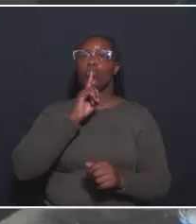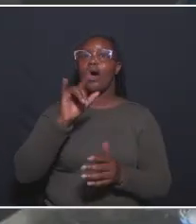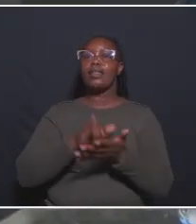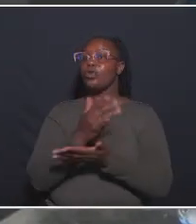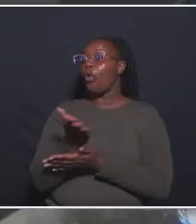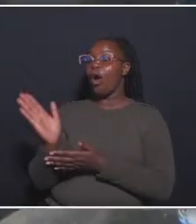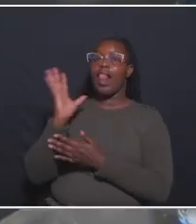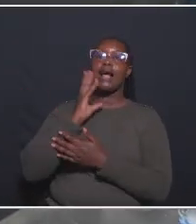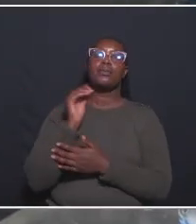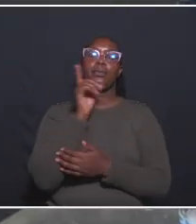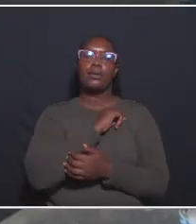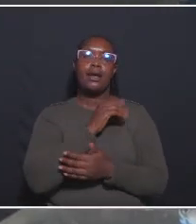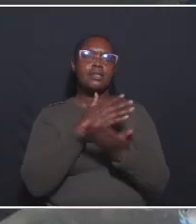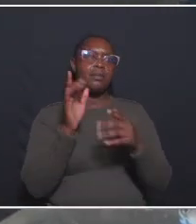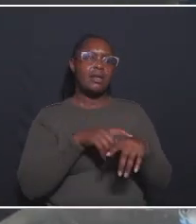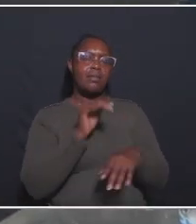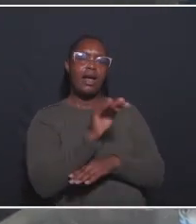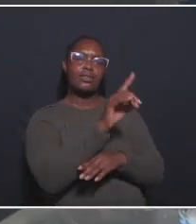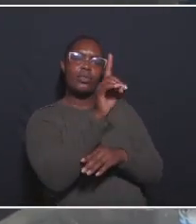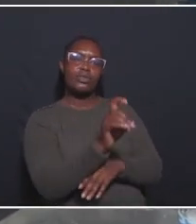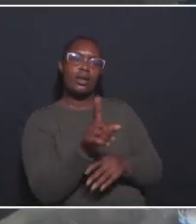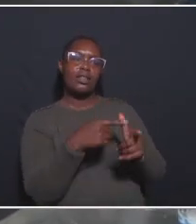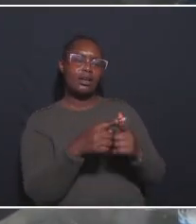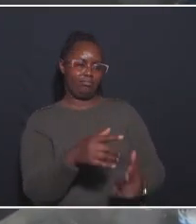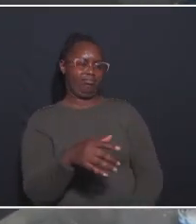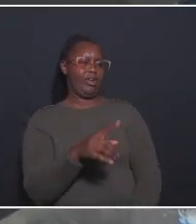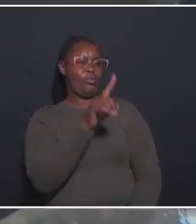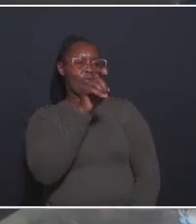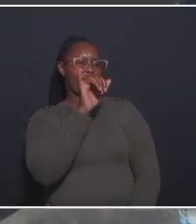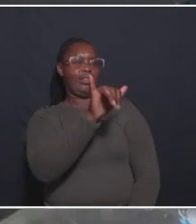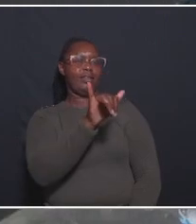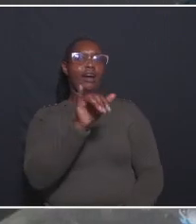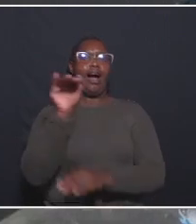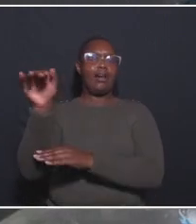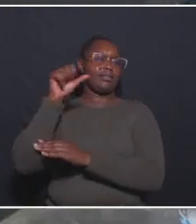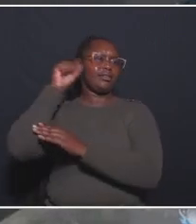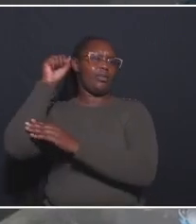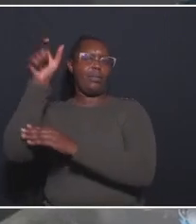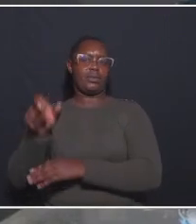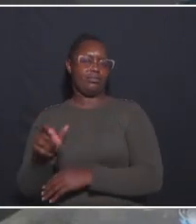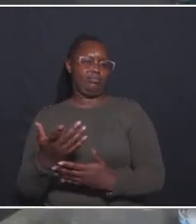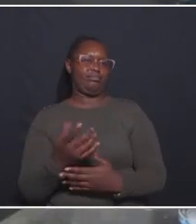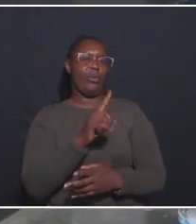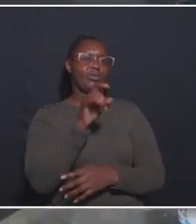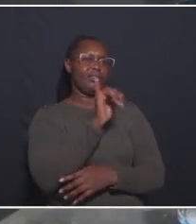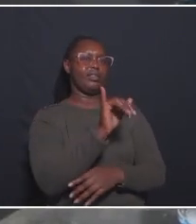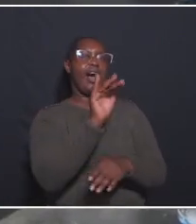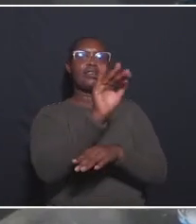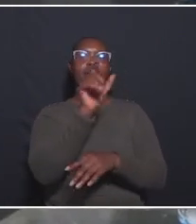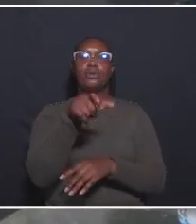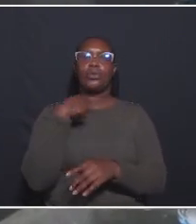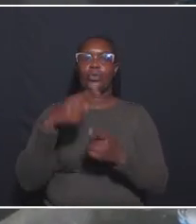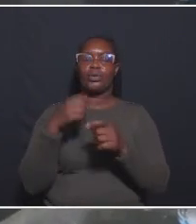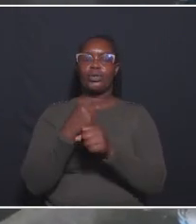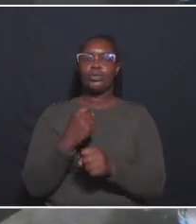you're asked questions and you're like, that is the question for the sound guy. That is the question for the VFX guy. But you end